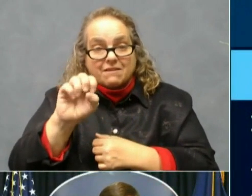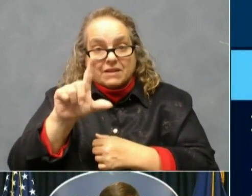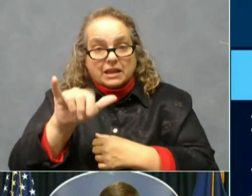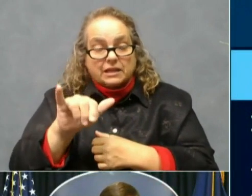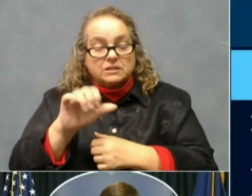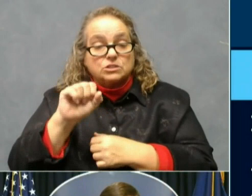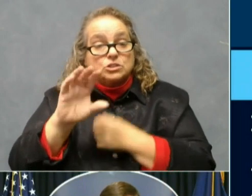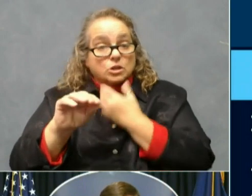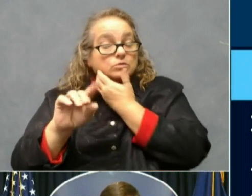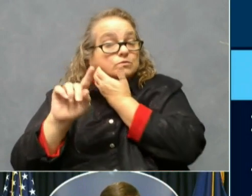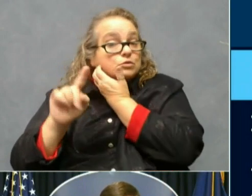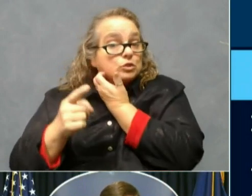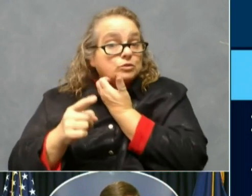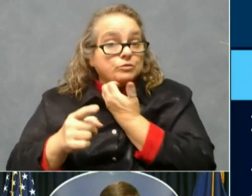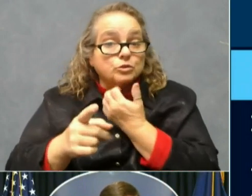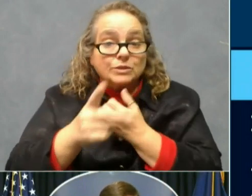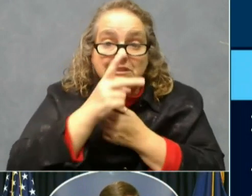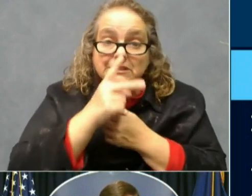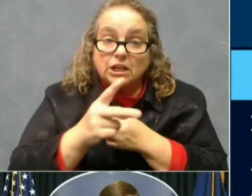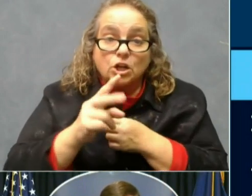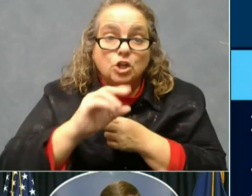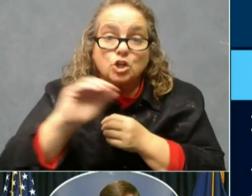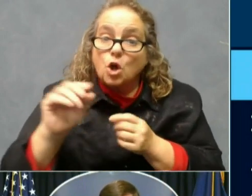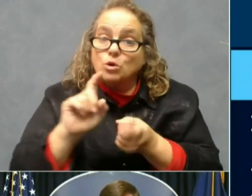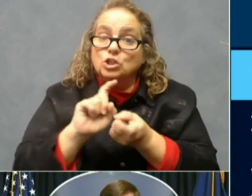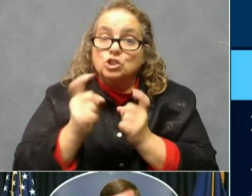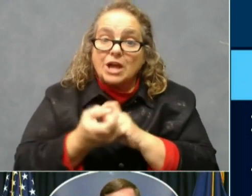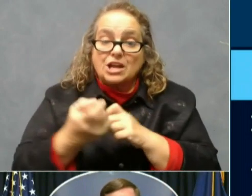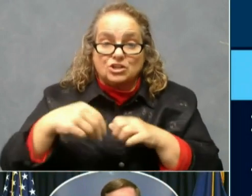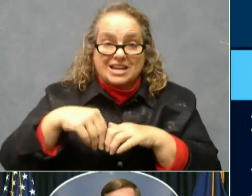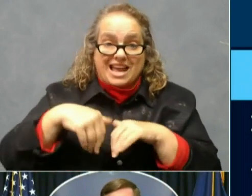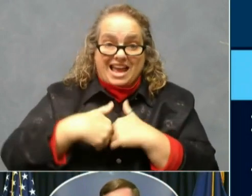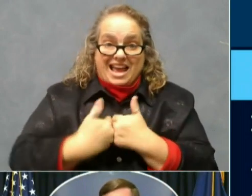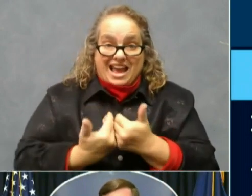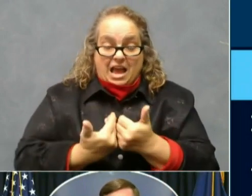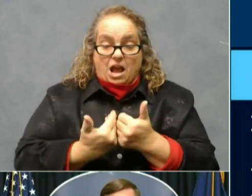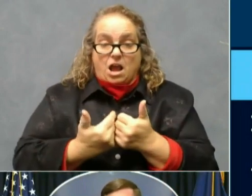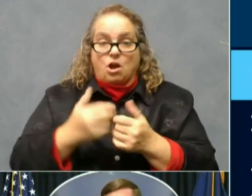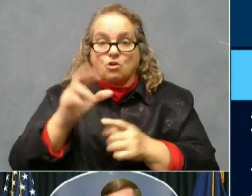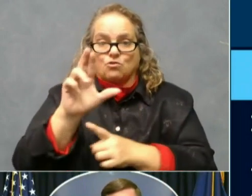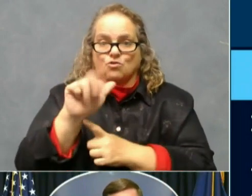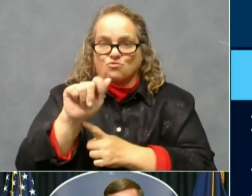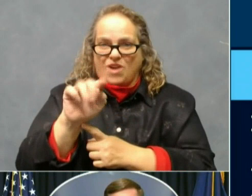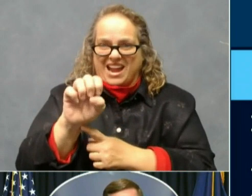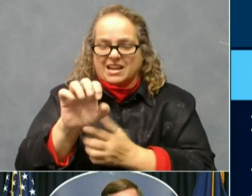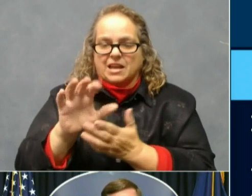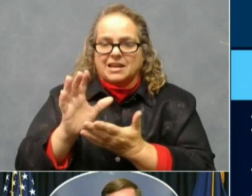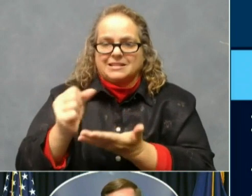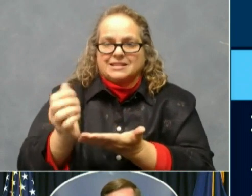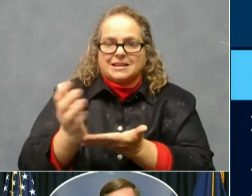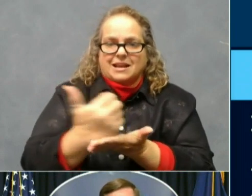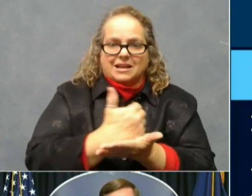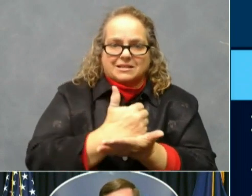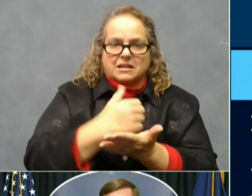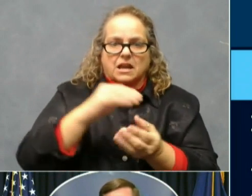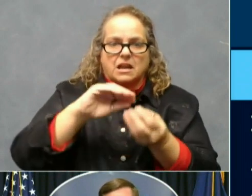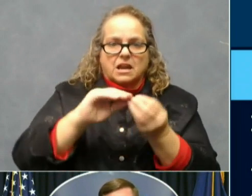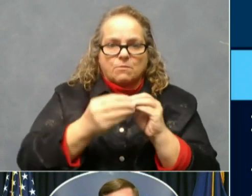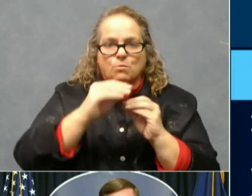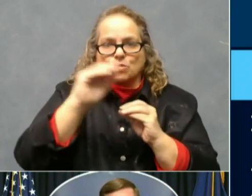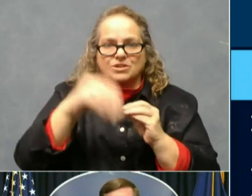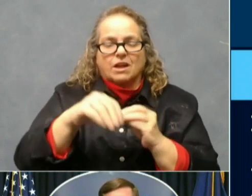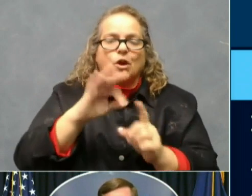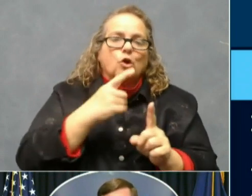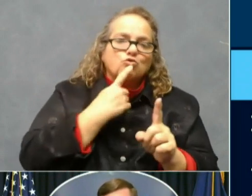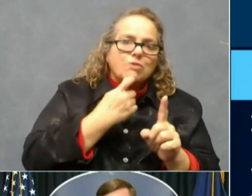first, there is not going to be a change in the way the incident rate is calculated in each county. We're not changing what makes it red or orange